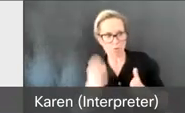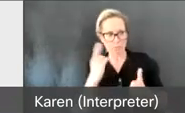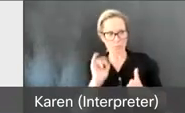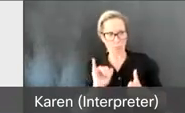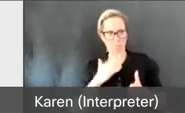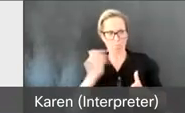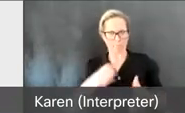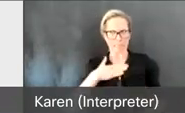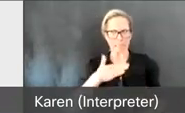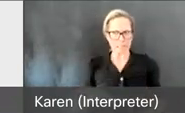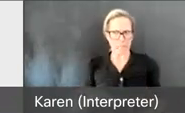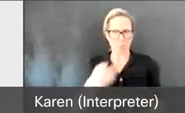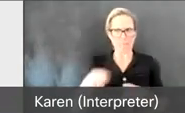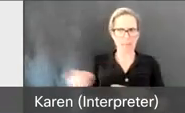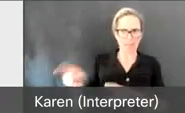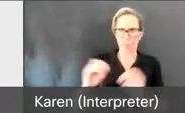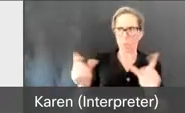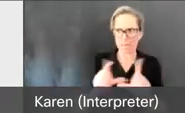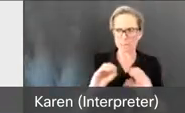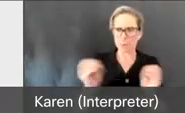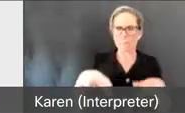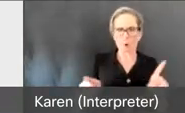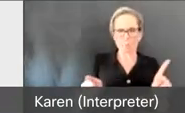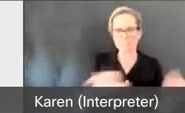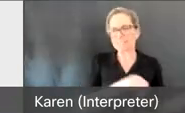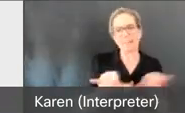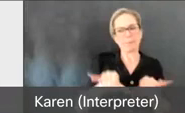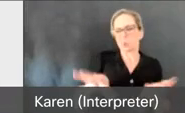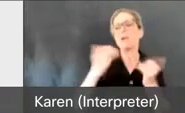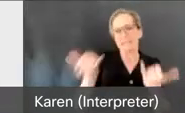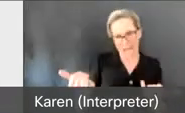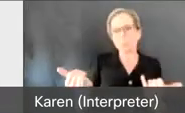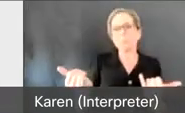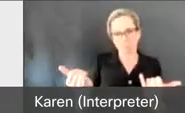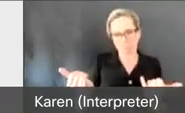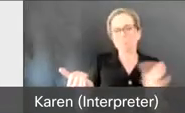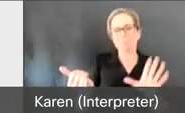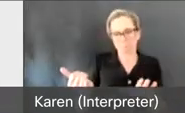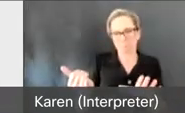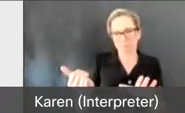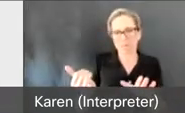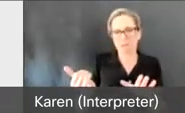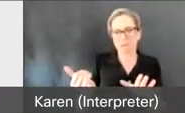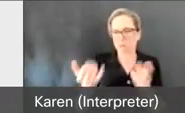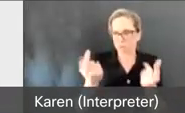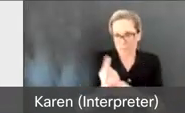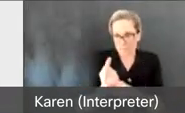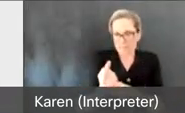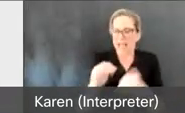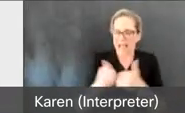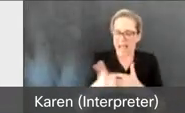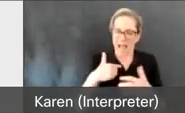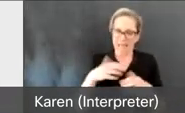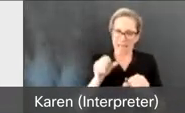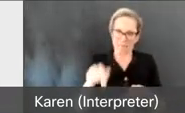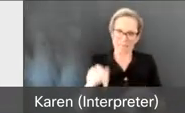disclosure. And so they do exactly what you're doing, which is correct, which is how do I get this construction